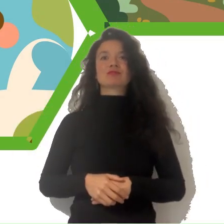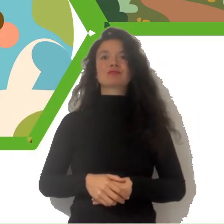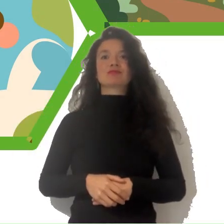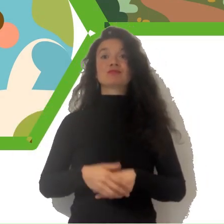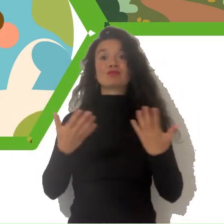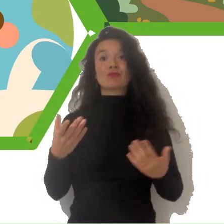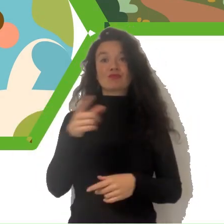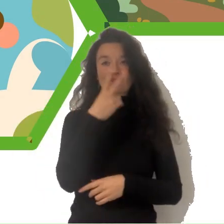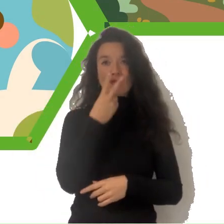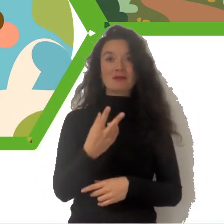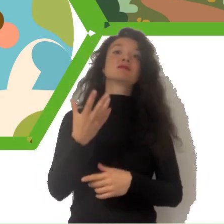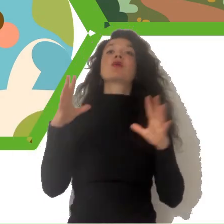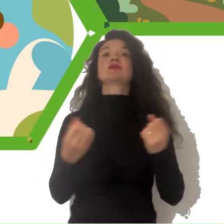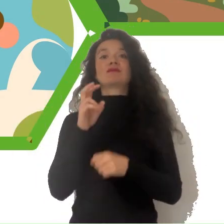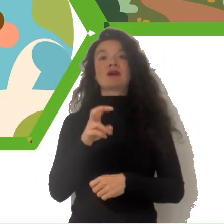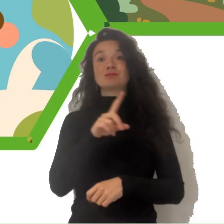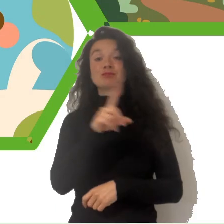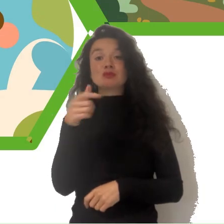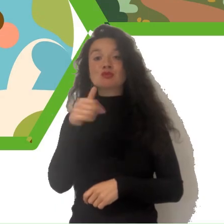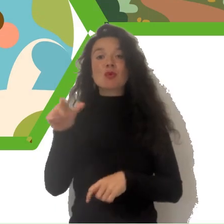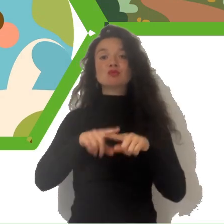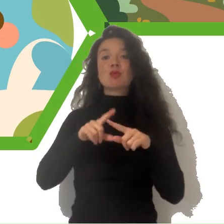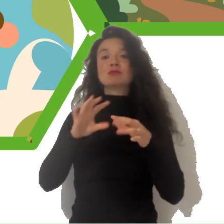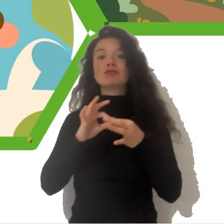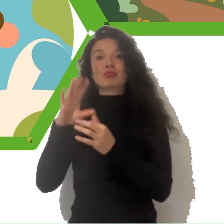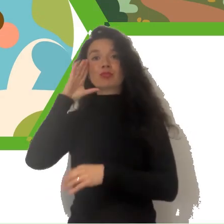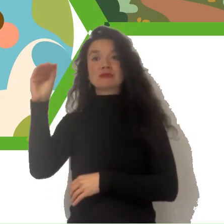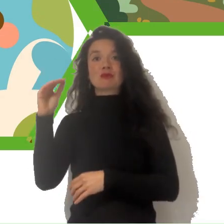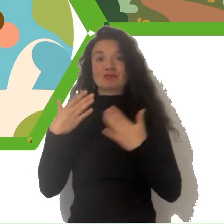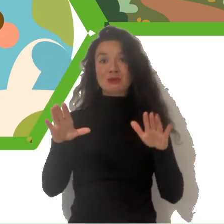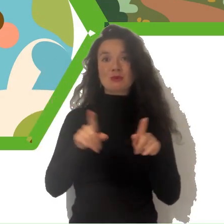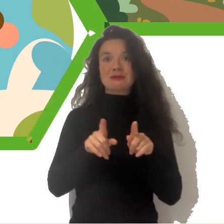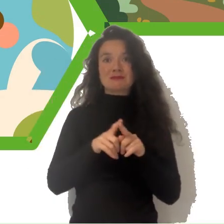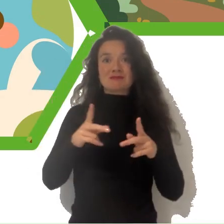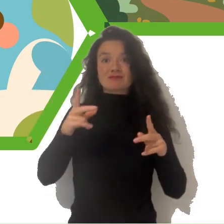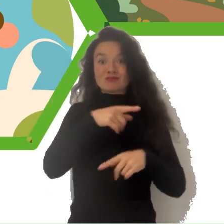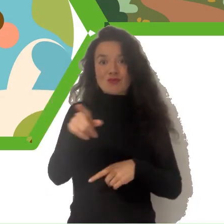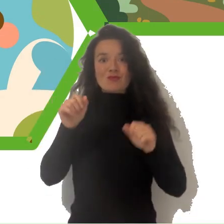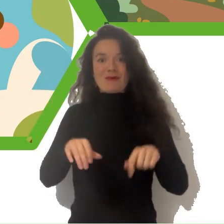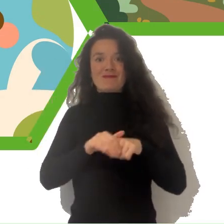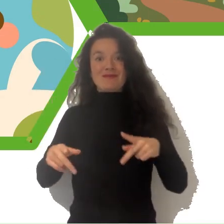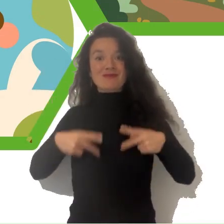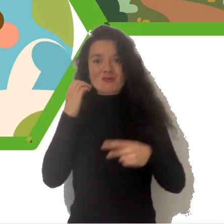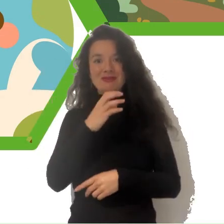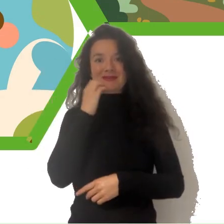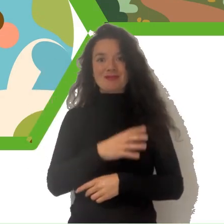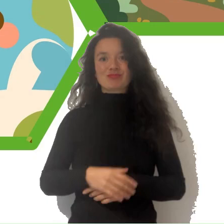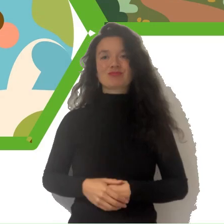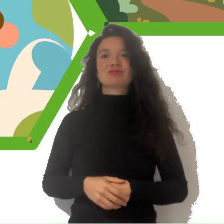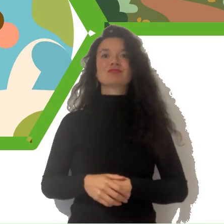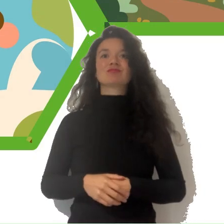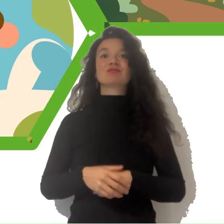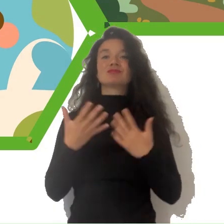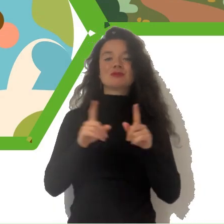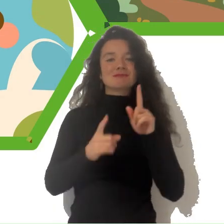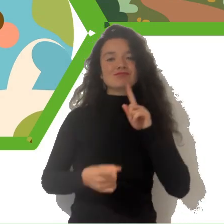Also, importantly, we have to say that green skills are not only about what we do, but it's also about our mindset